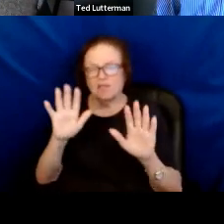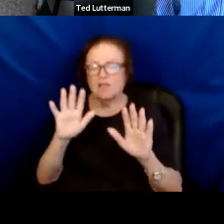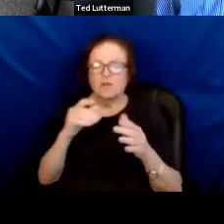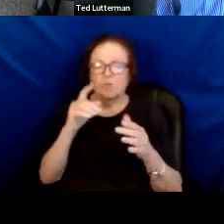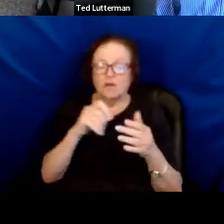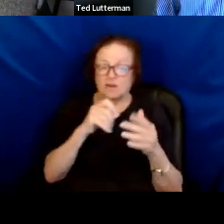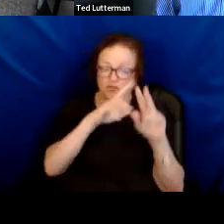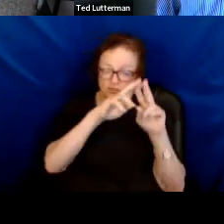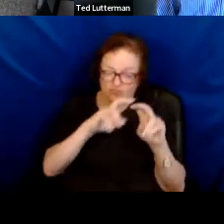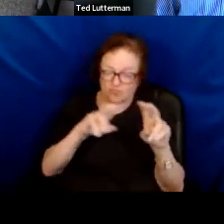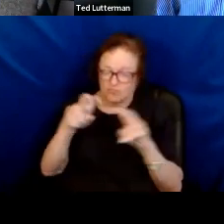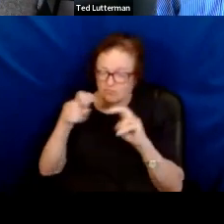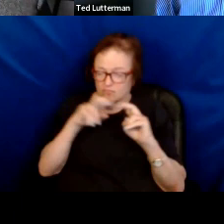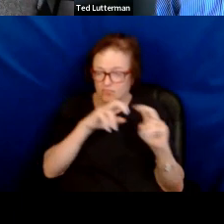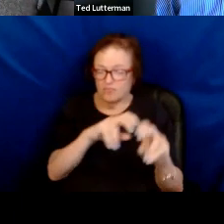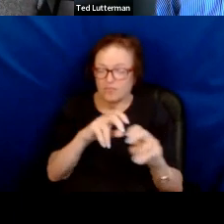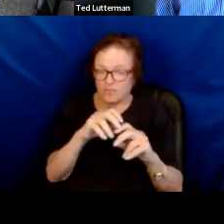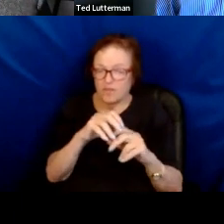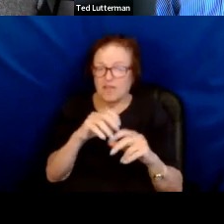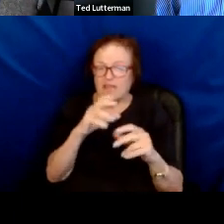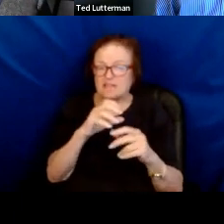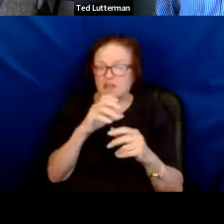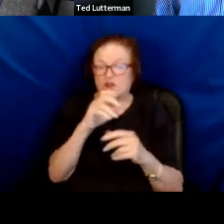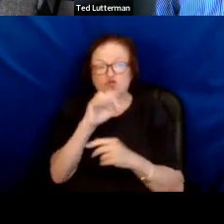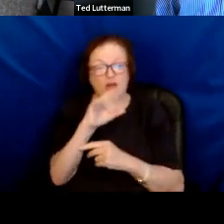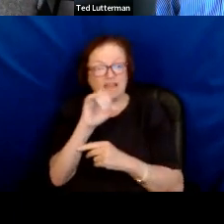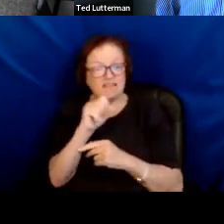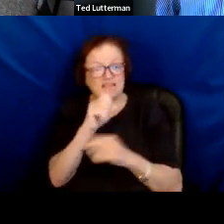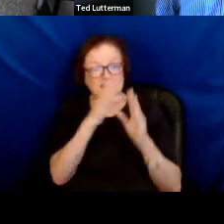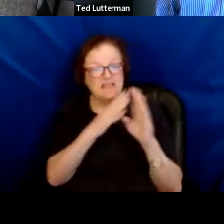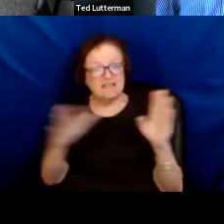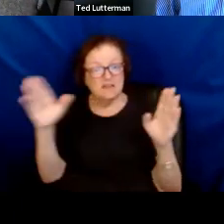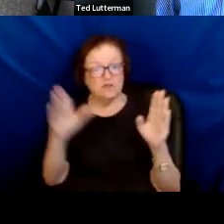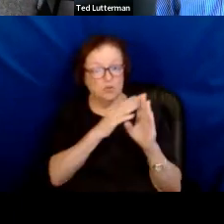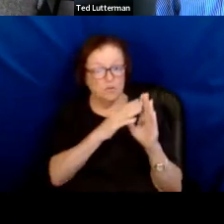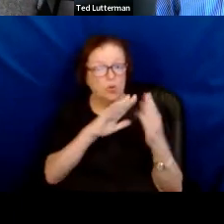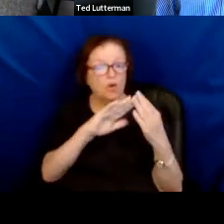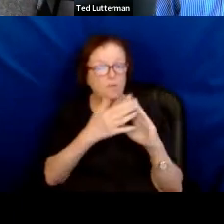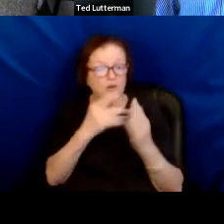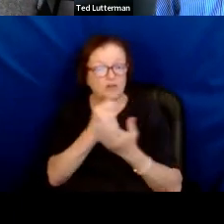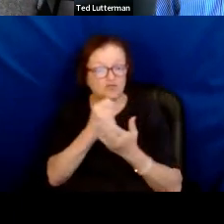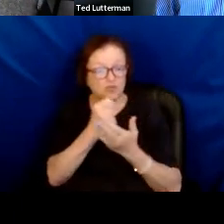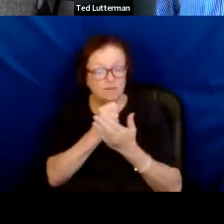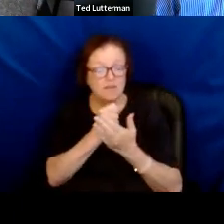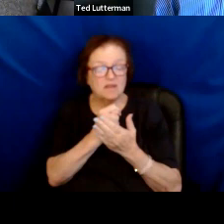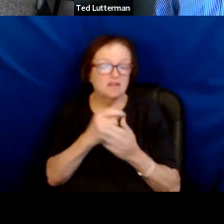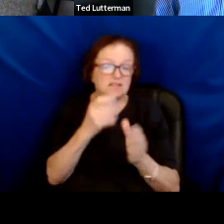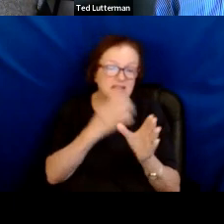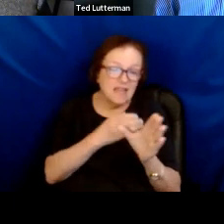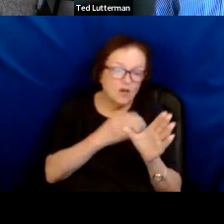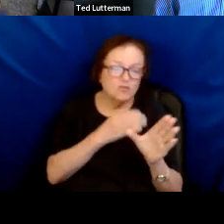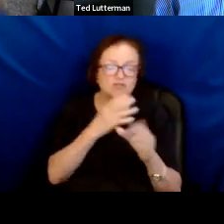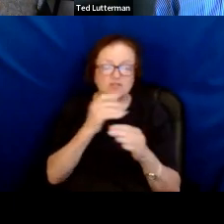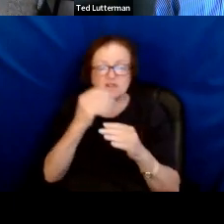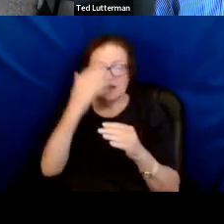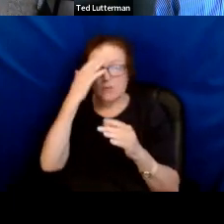as you roll out a crisis continuum, as you roll out assertive community treatment or first episode psychosis, or programs that are known to